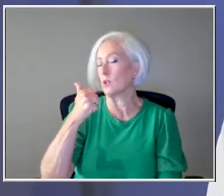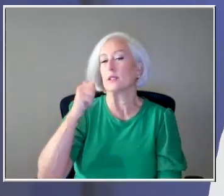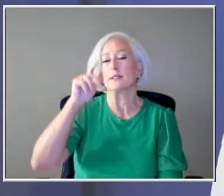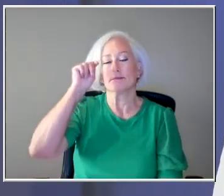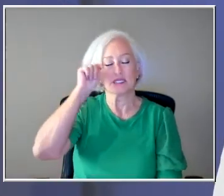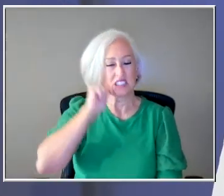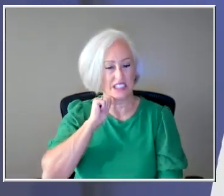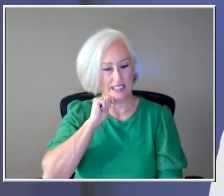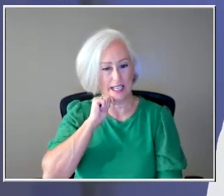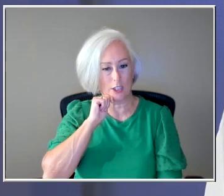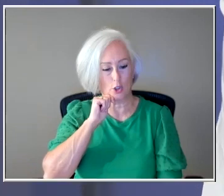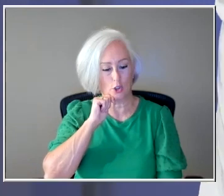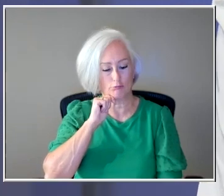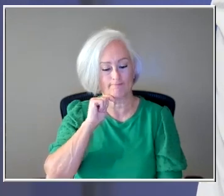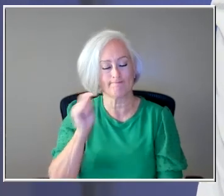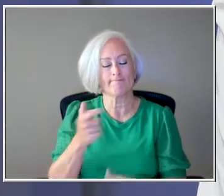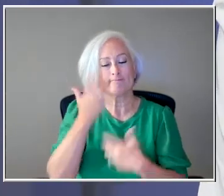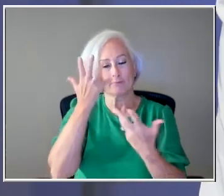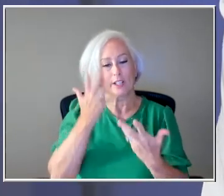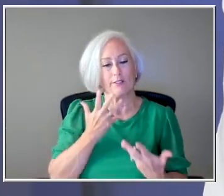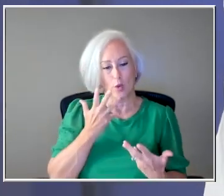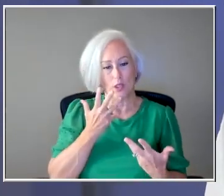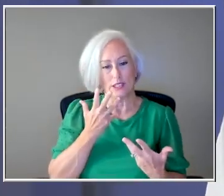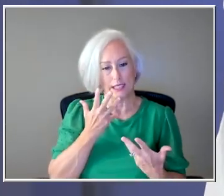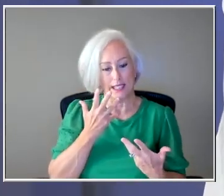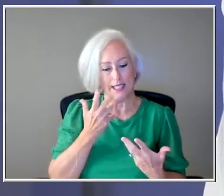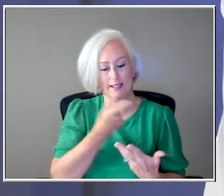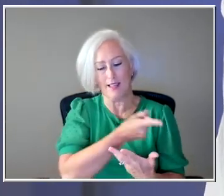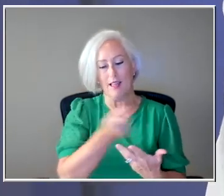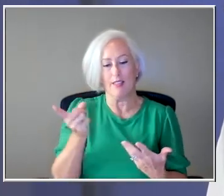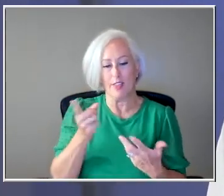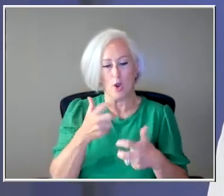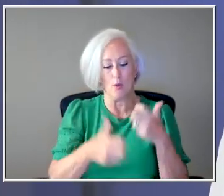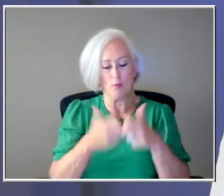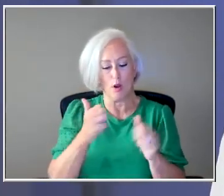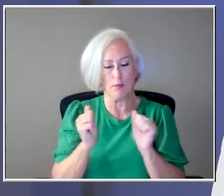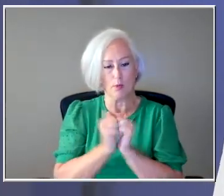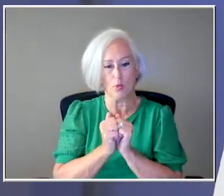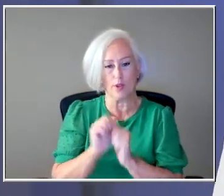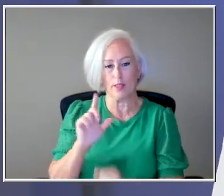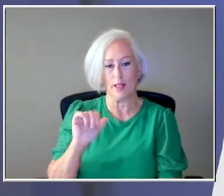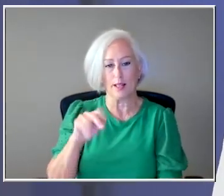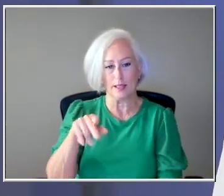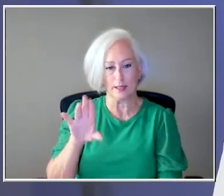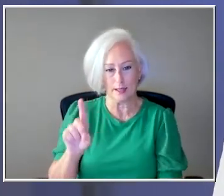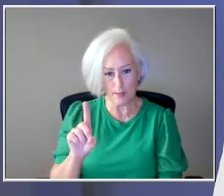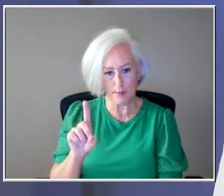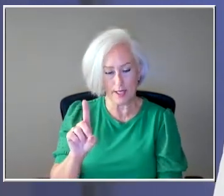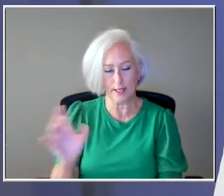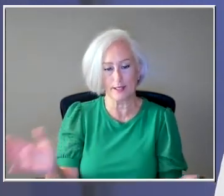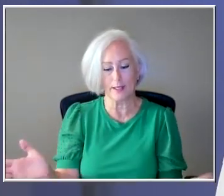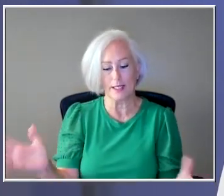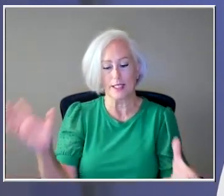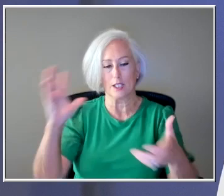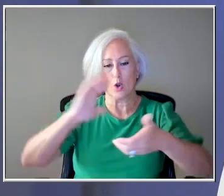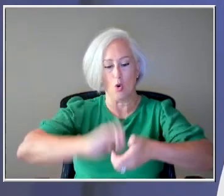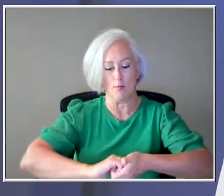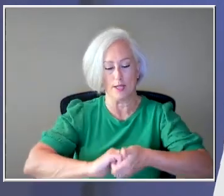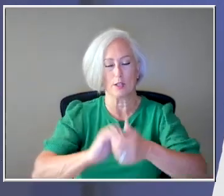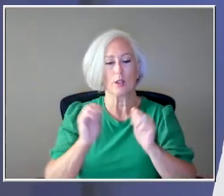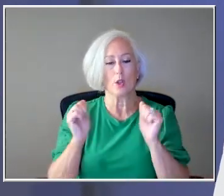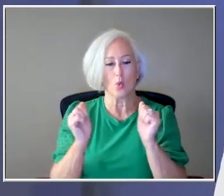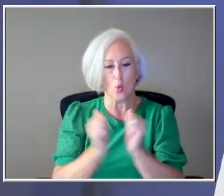and unfortunately their problems with lipids are commingled with obesity and